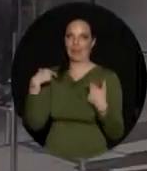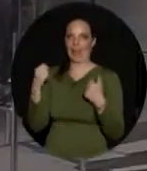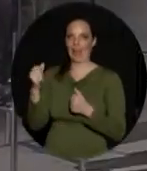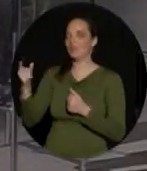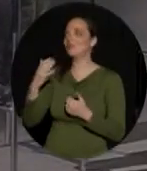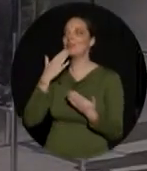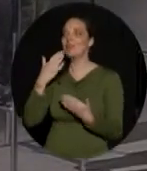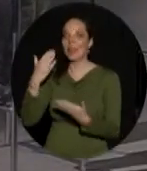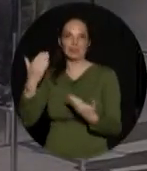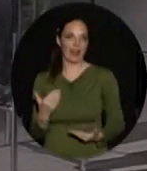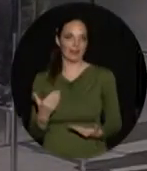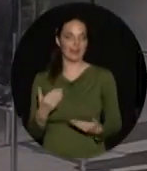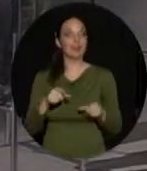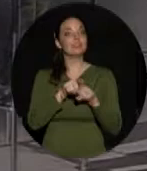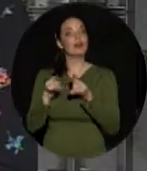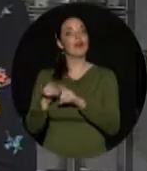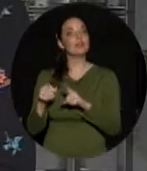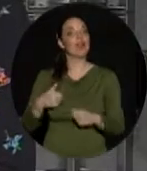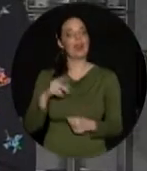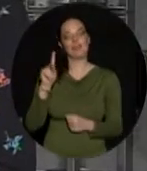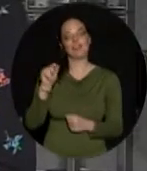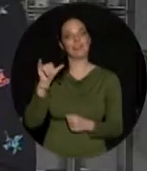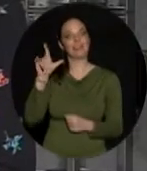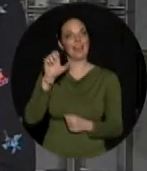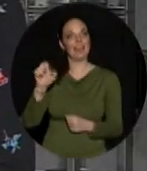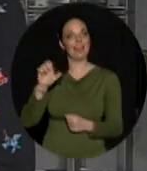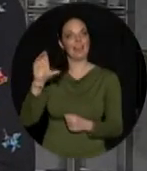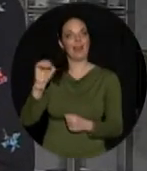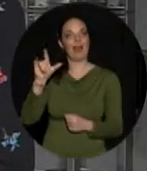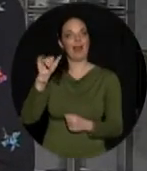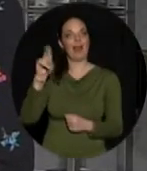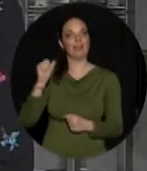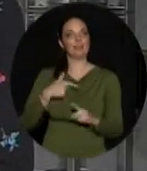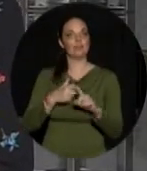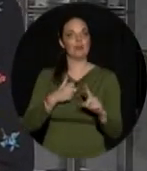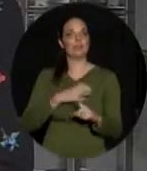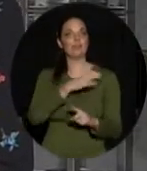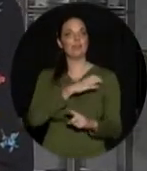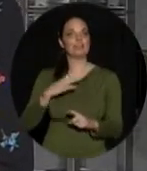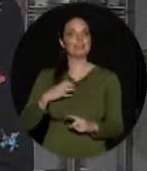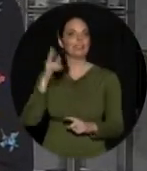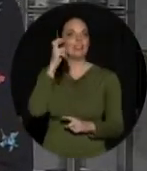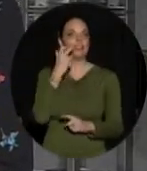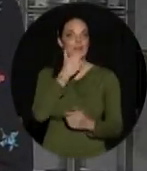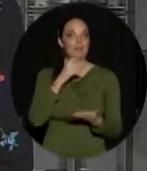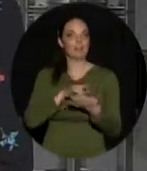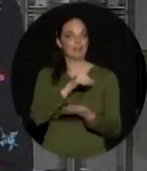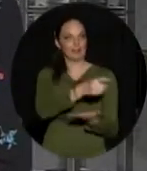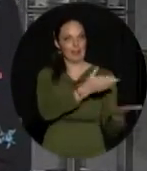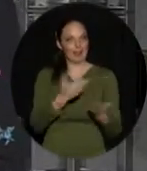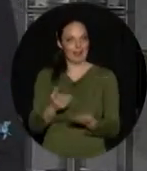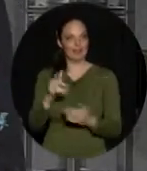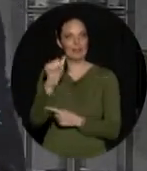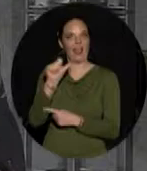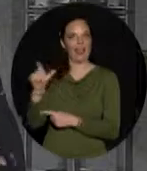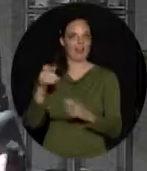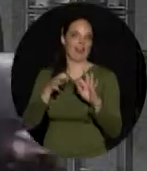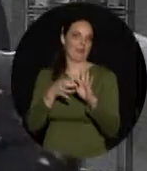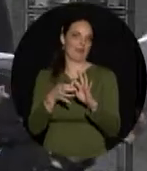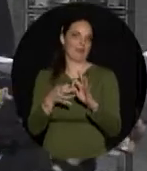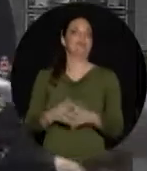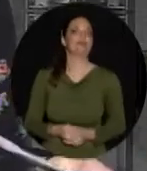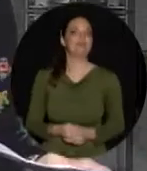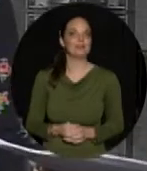me. And Kaylee Collins from the Cleveland Hearing and Speech Center will be doing our American Sign Language interpretation. Welcome, Kaylee.